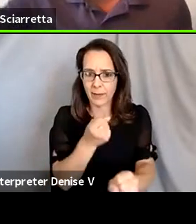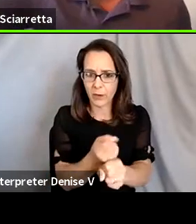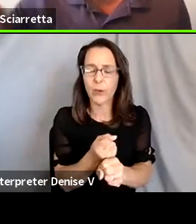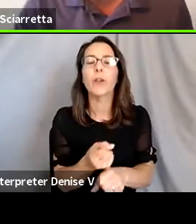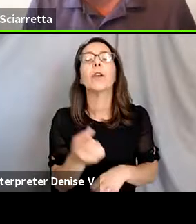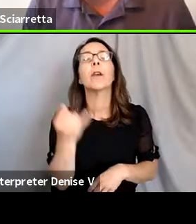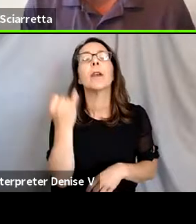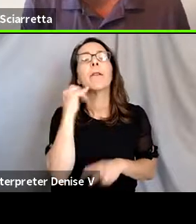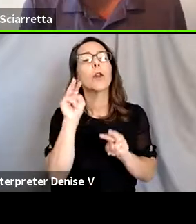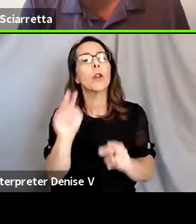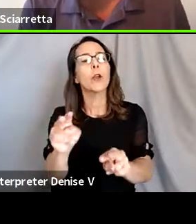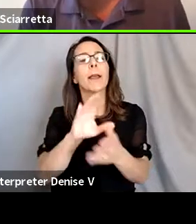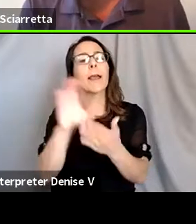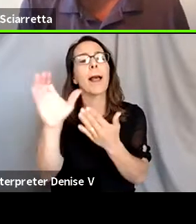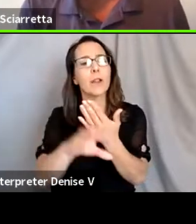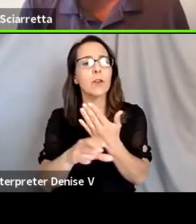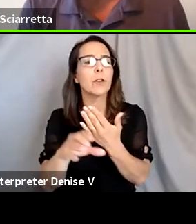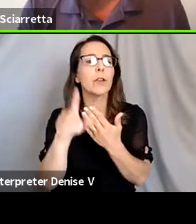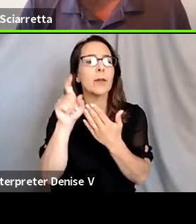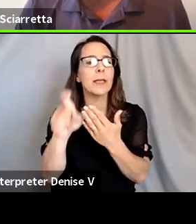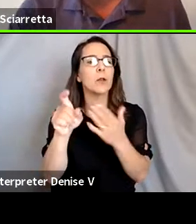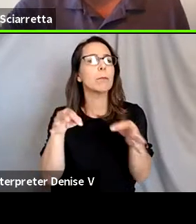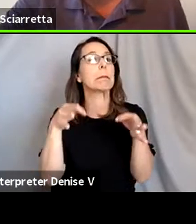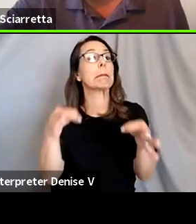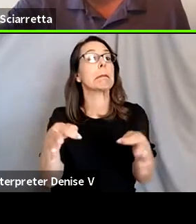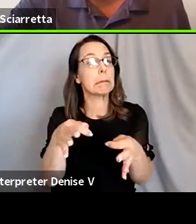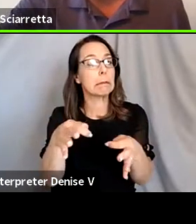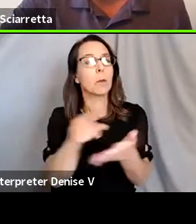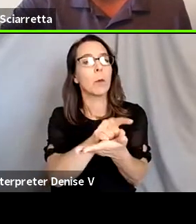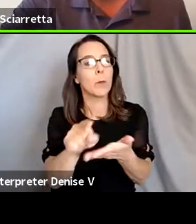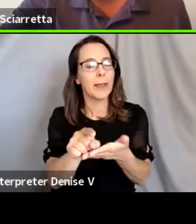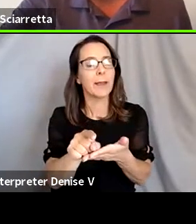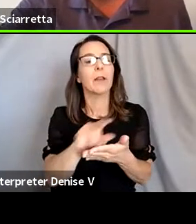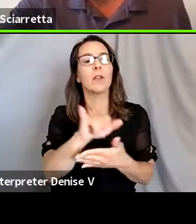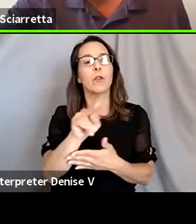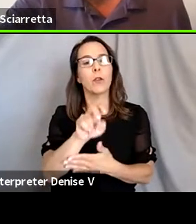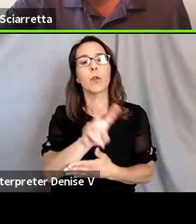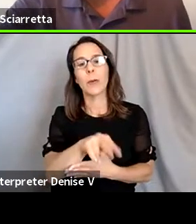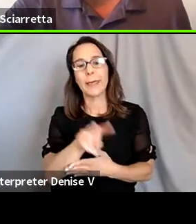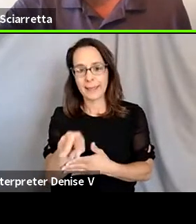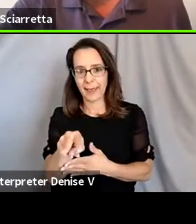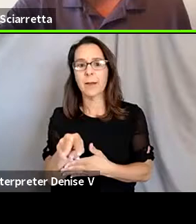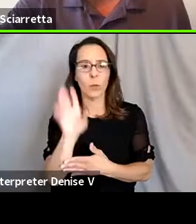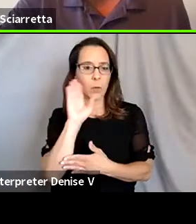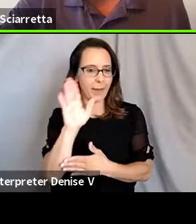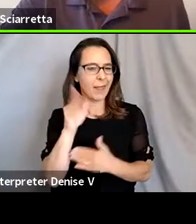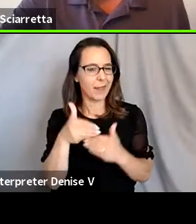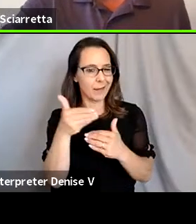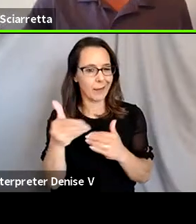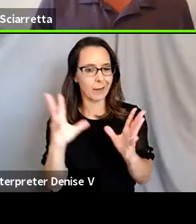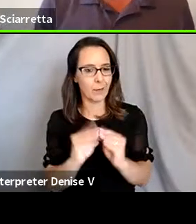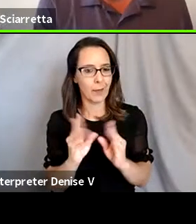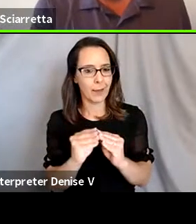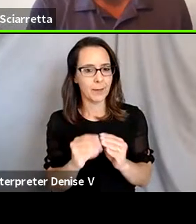forward another week and you'll see the 22nd is our next meeting.